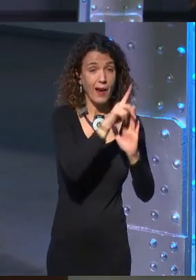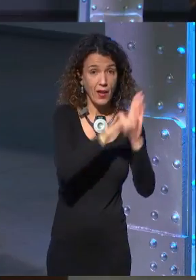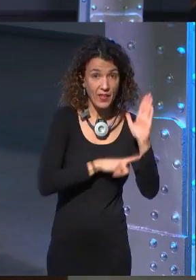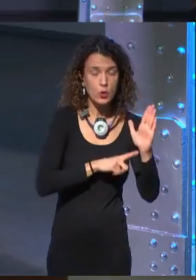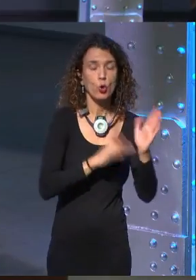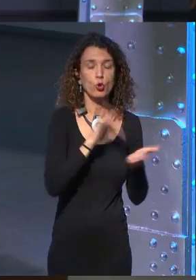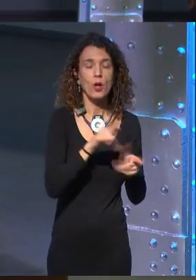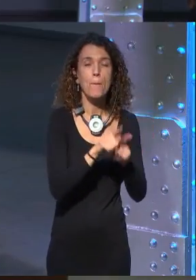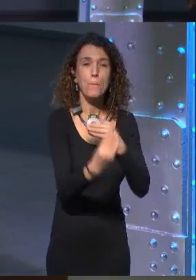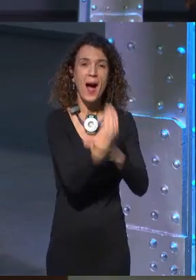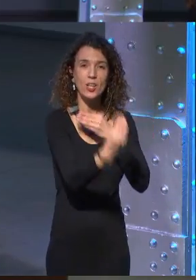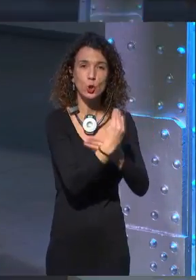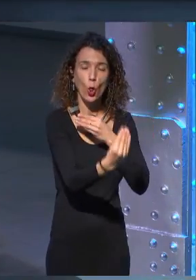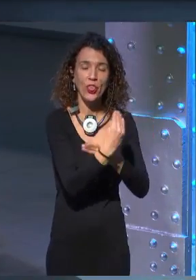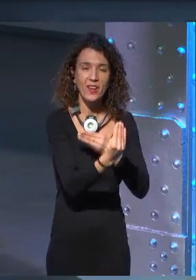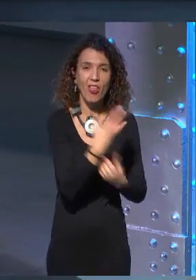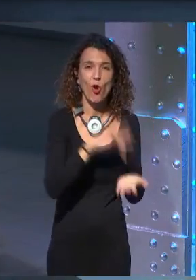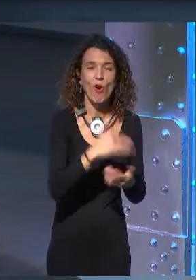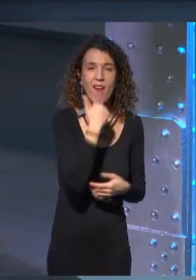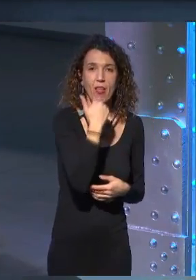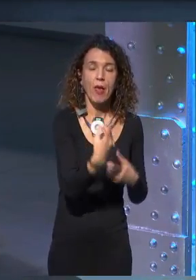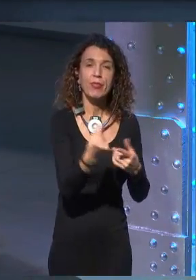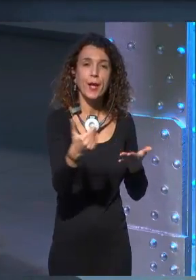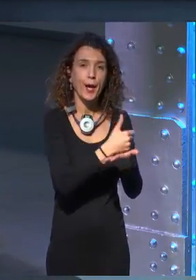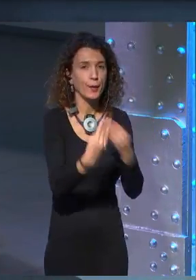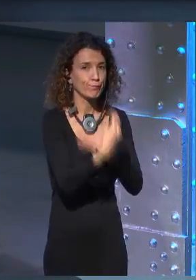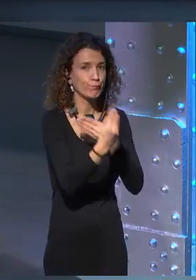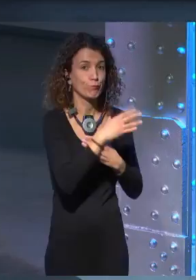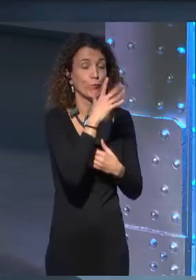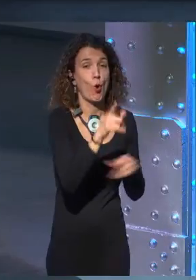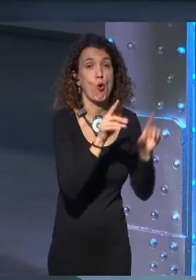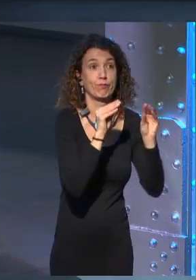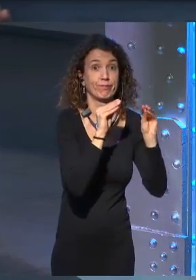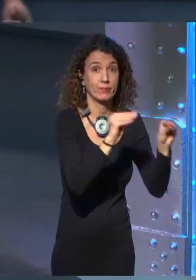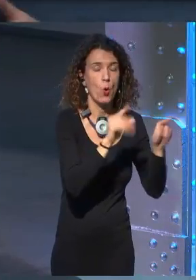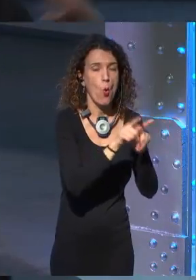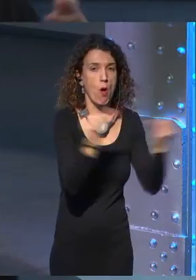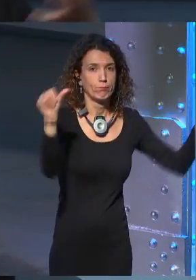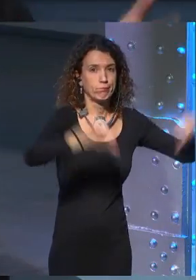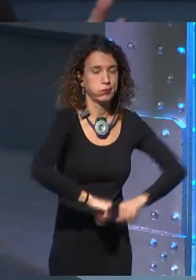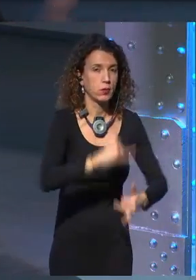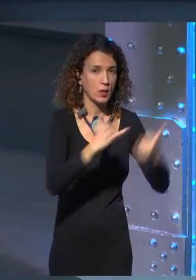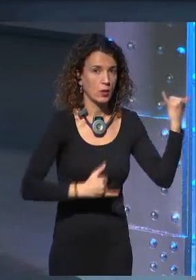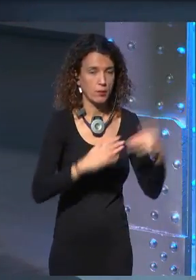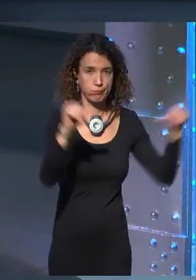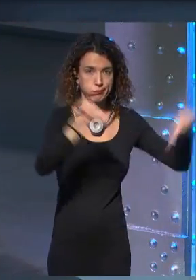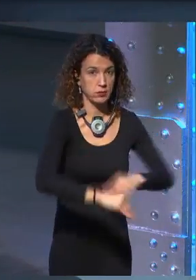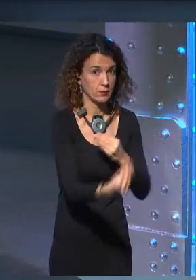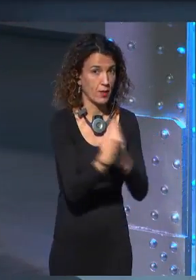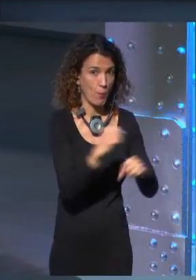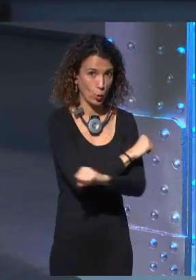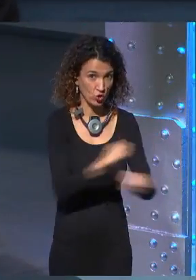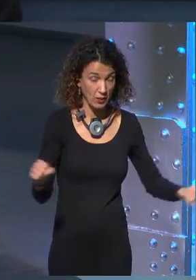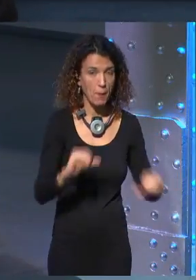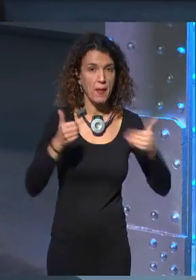couldn't be our customers. So we had to pivot. We had to go from a B2B model working through the colleges to a B2C model working